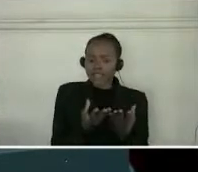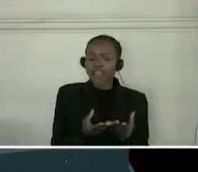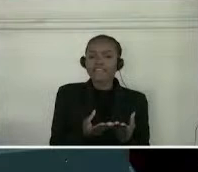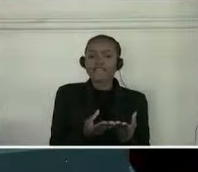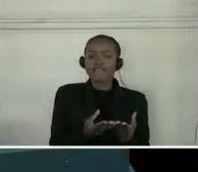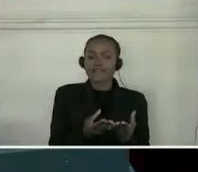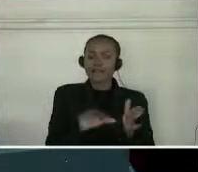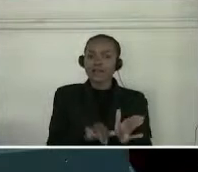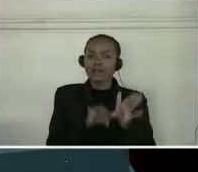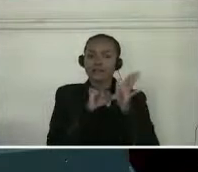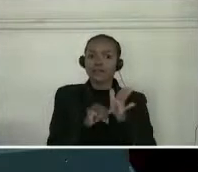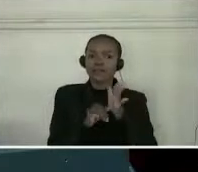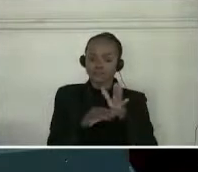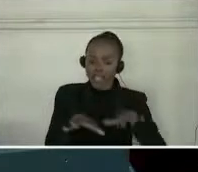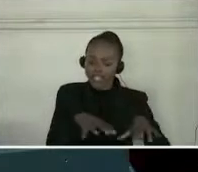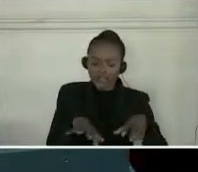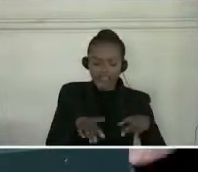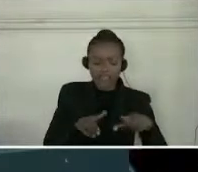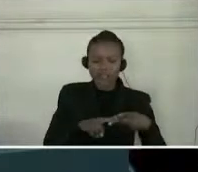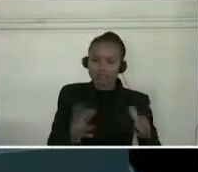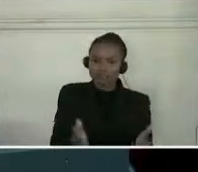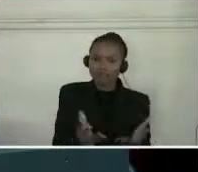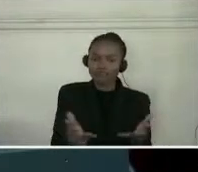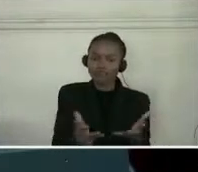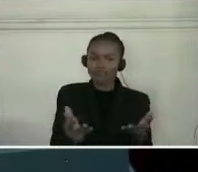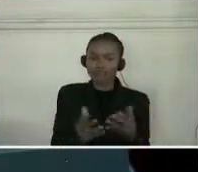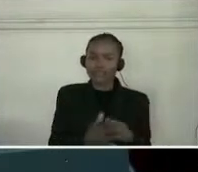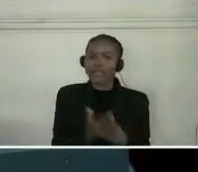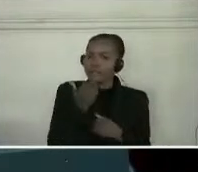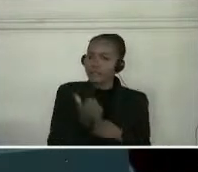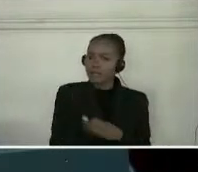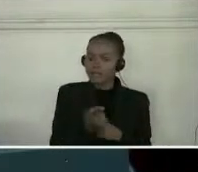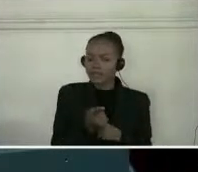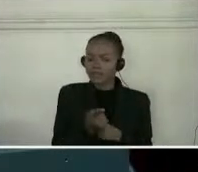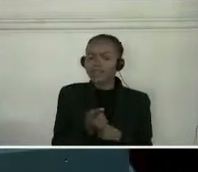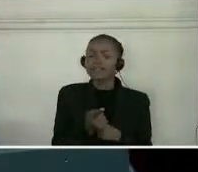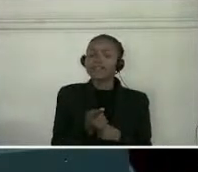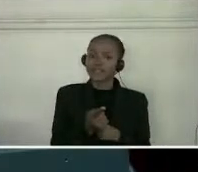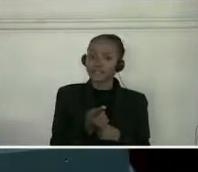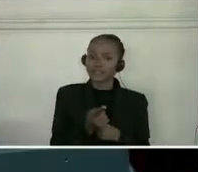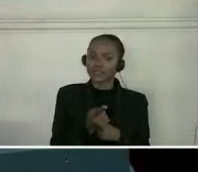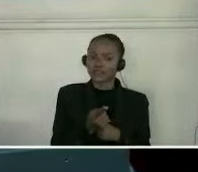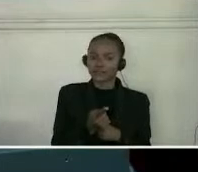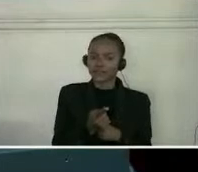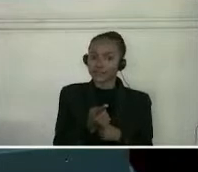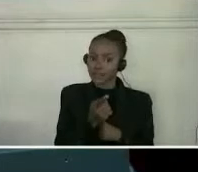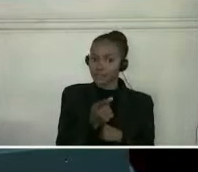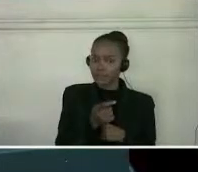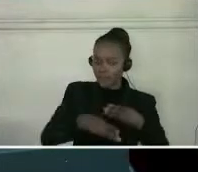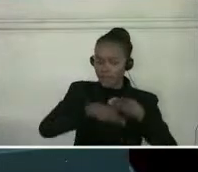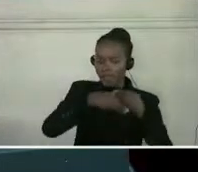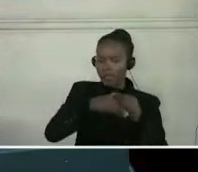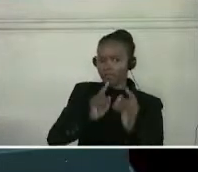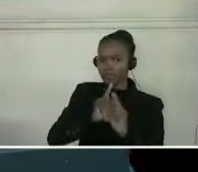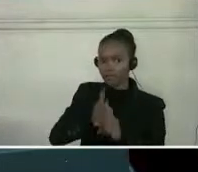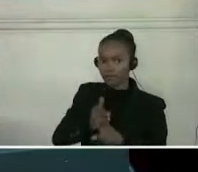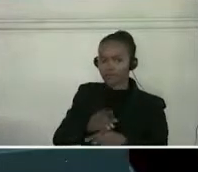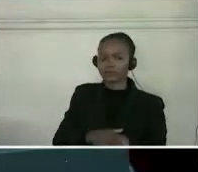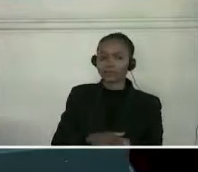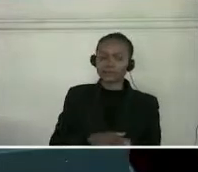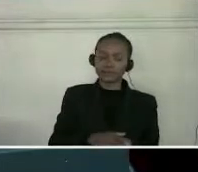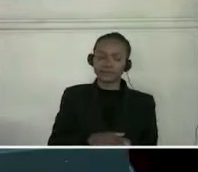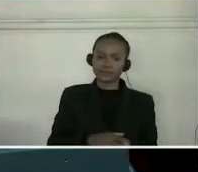recreational sport fun games and festivals a pendulum style weekly inter-departmental